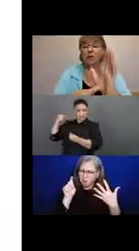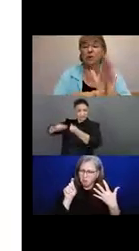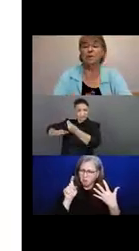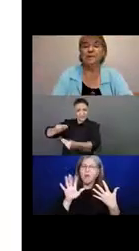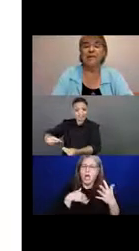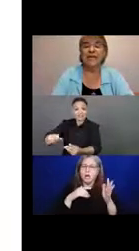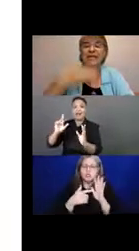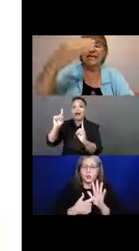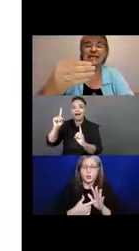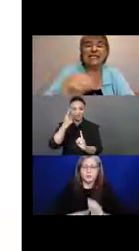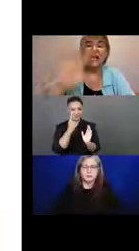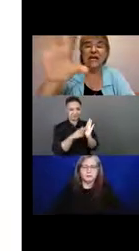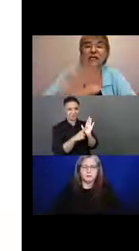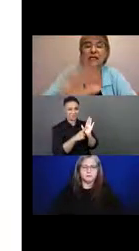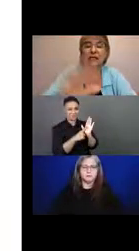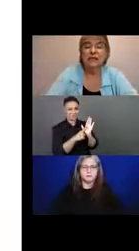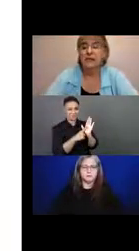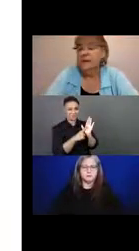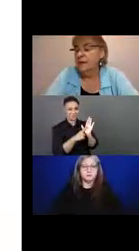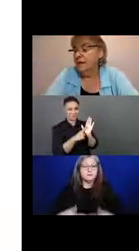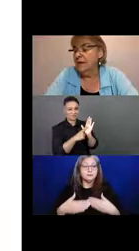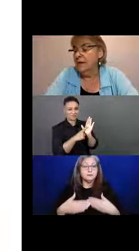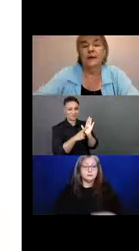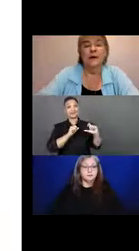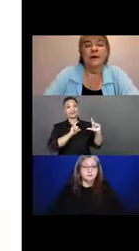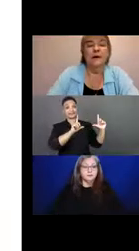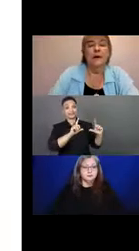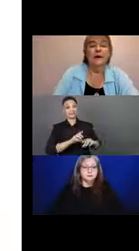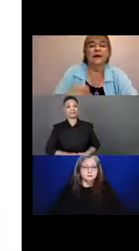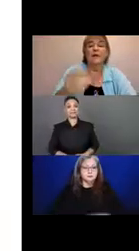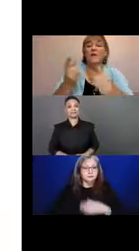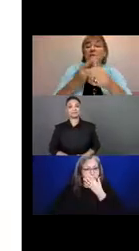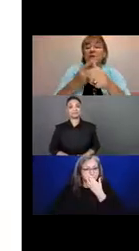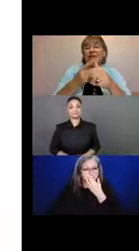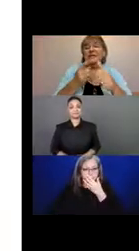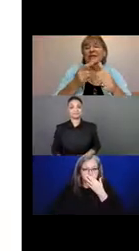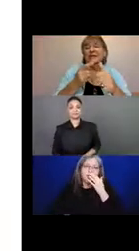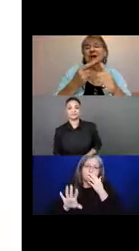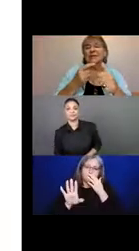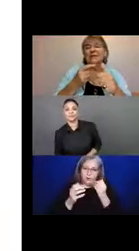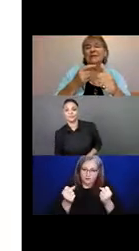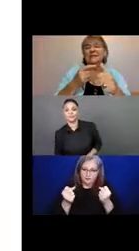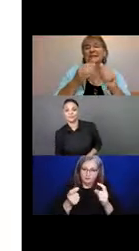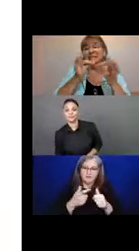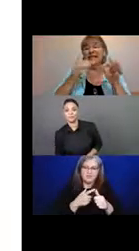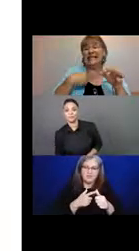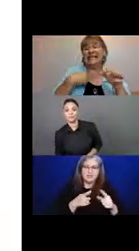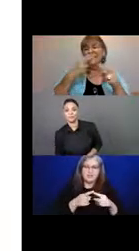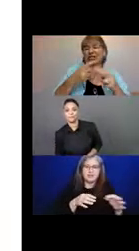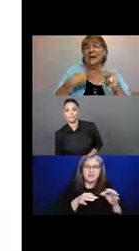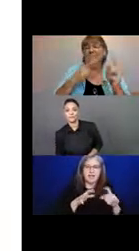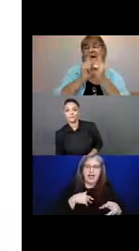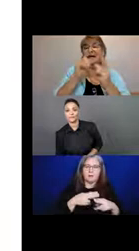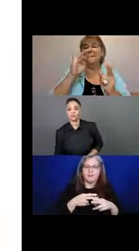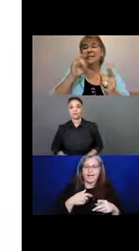show you. Next slide. Well, first, I'm going to explain. I